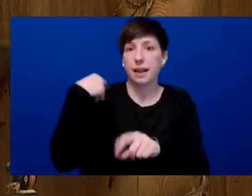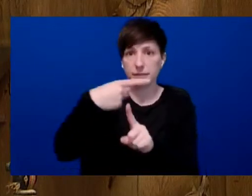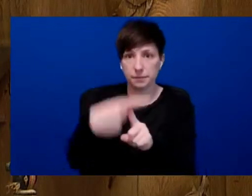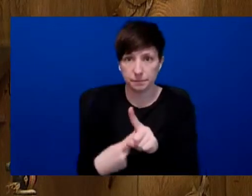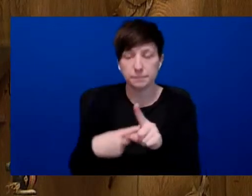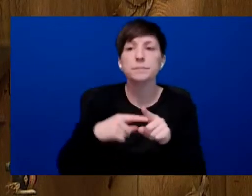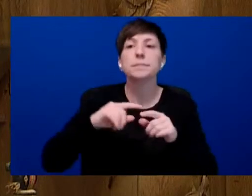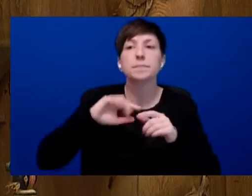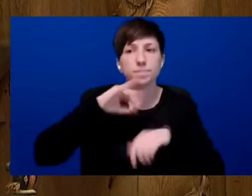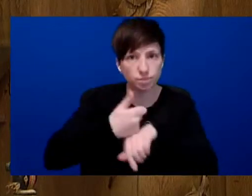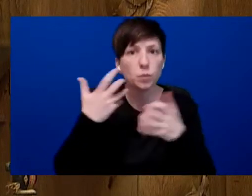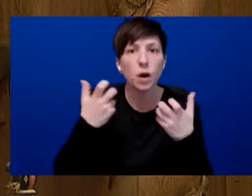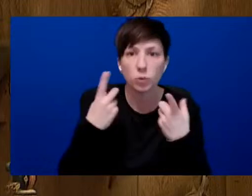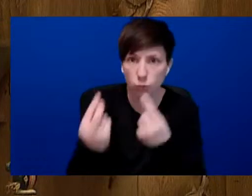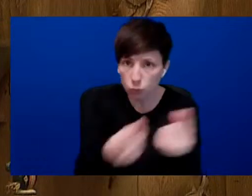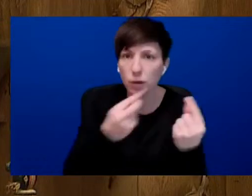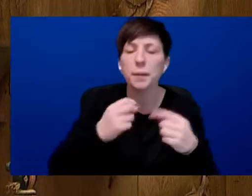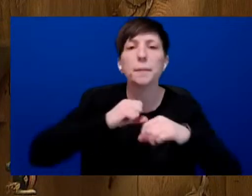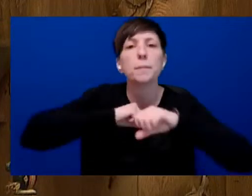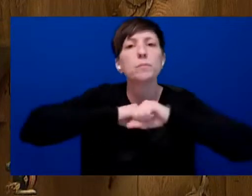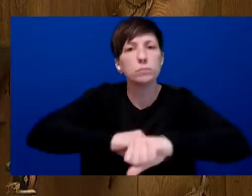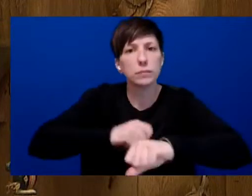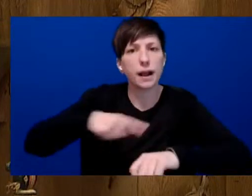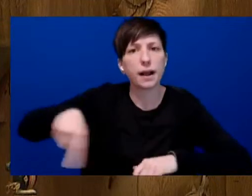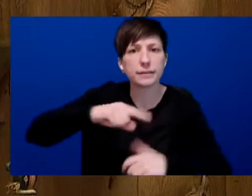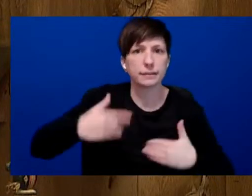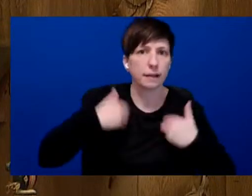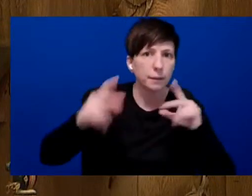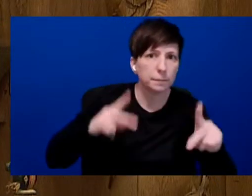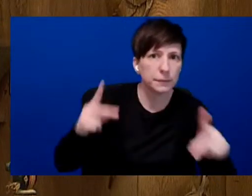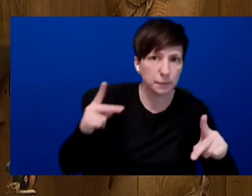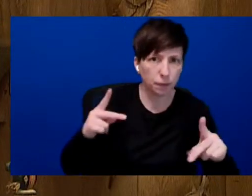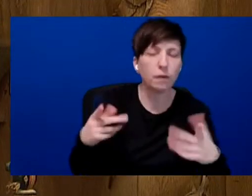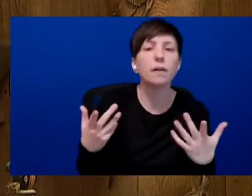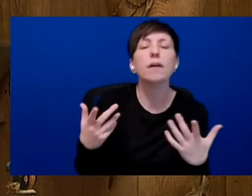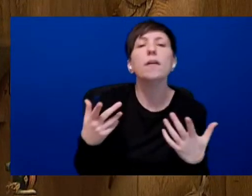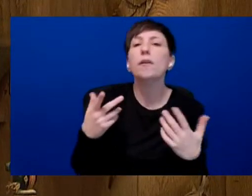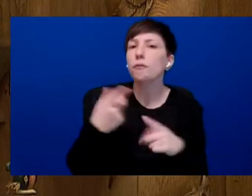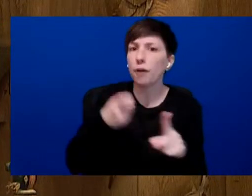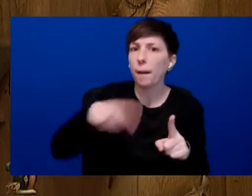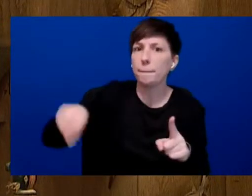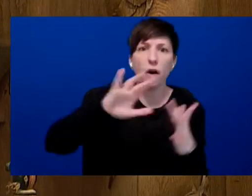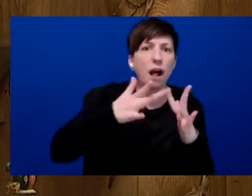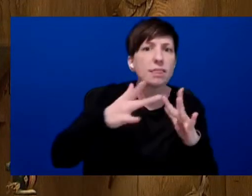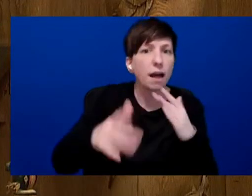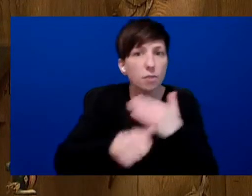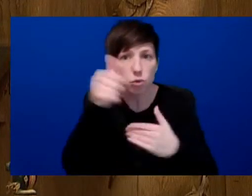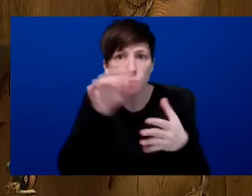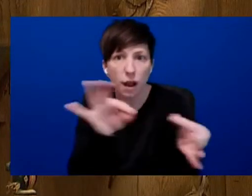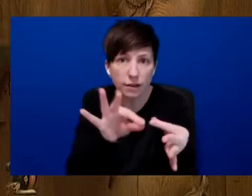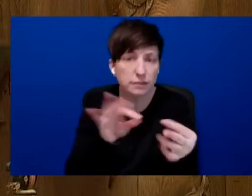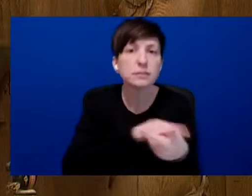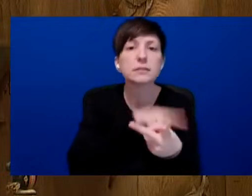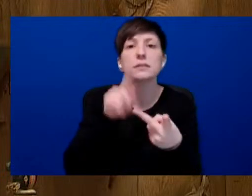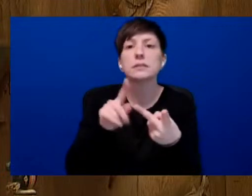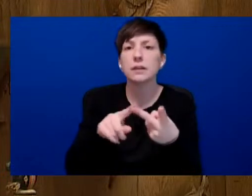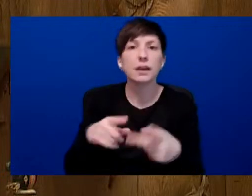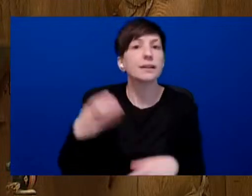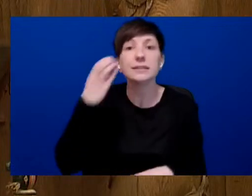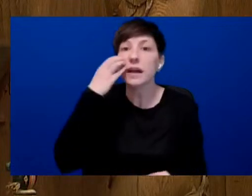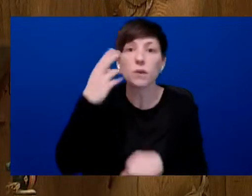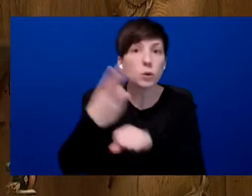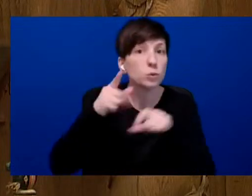young people from online threats, restrict cell phones in schools, and hold big social media corporations to